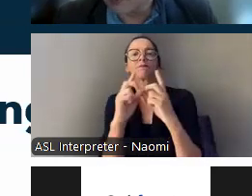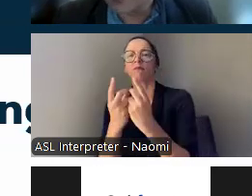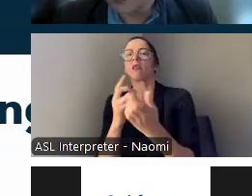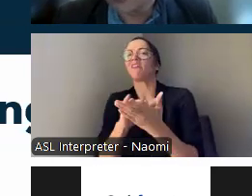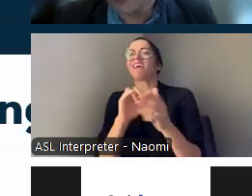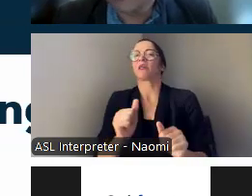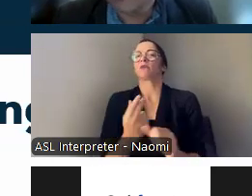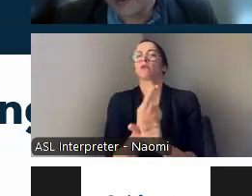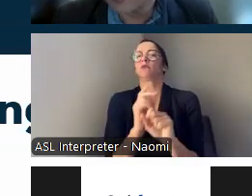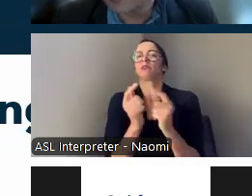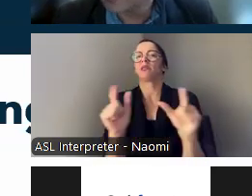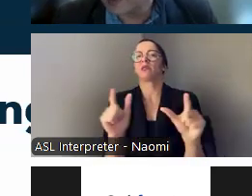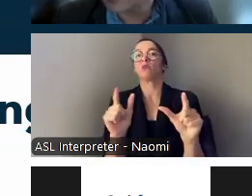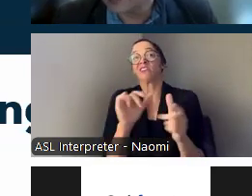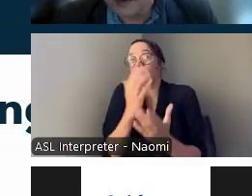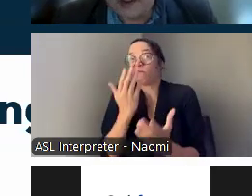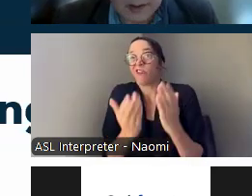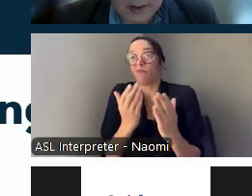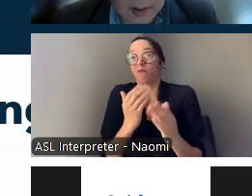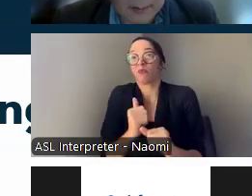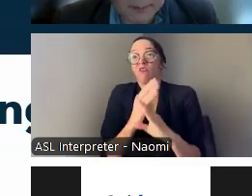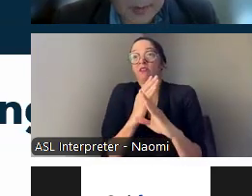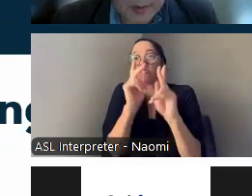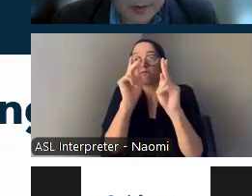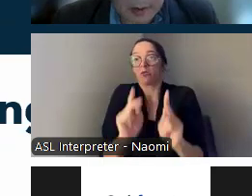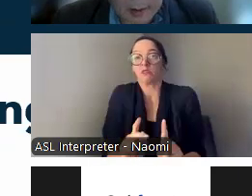who is otherwise eligible from accessing housing.